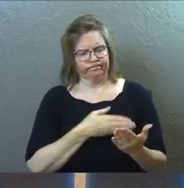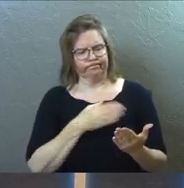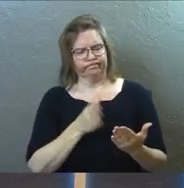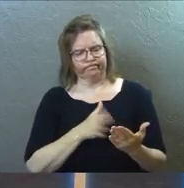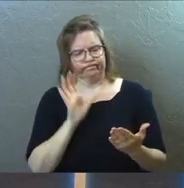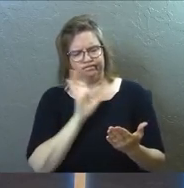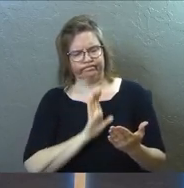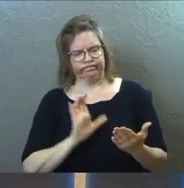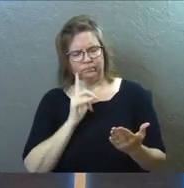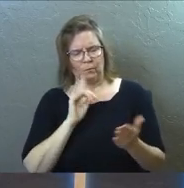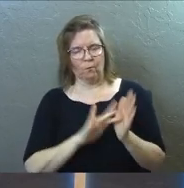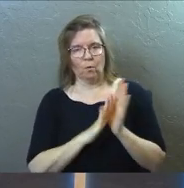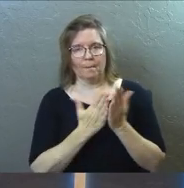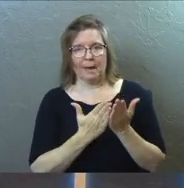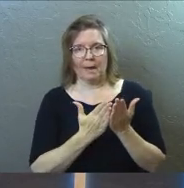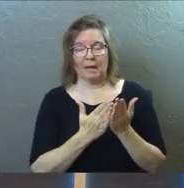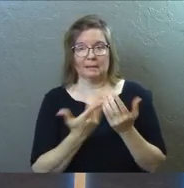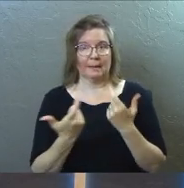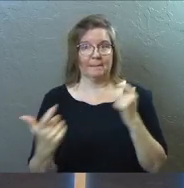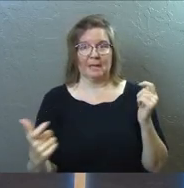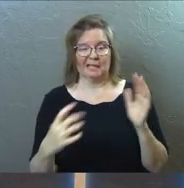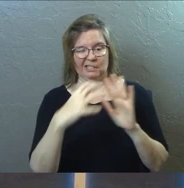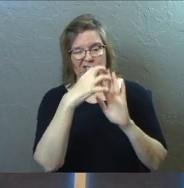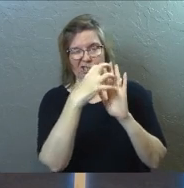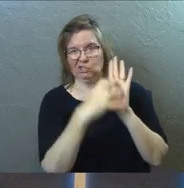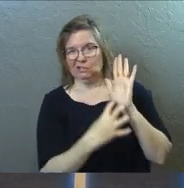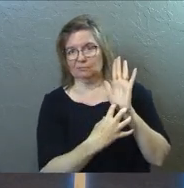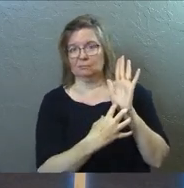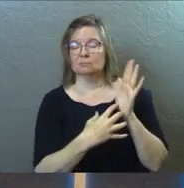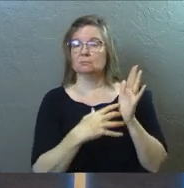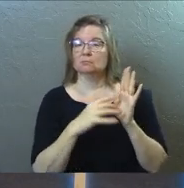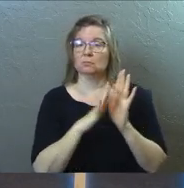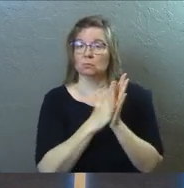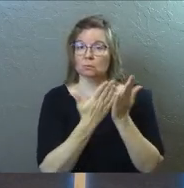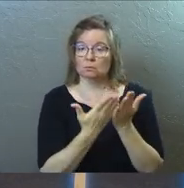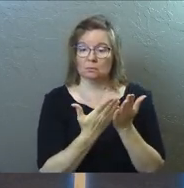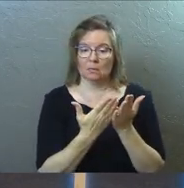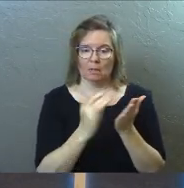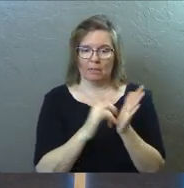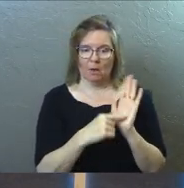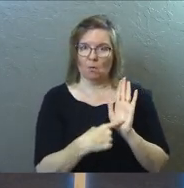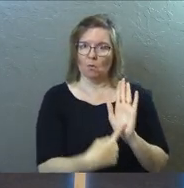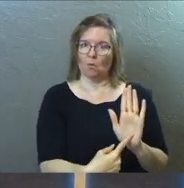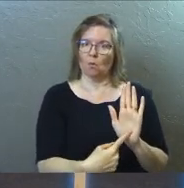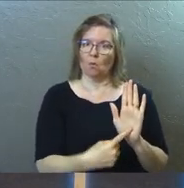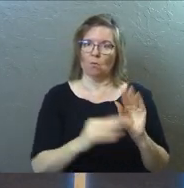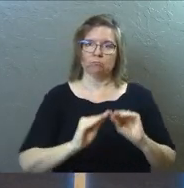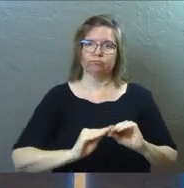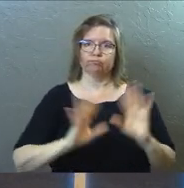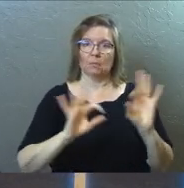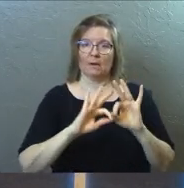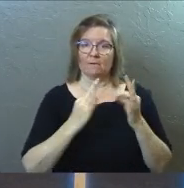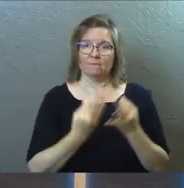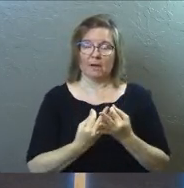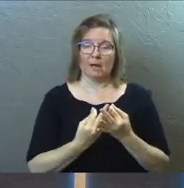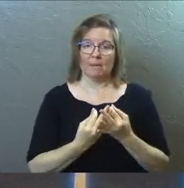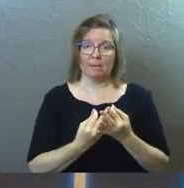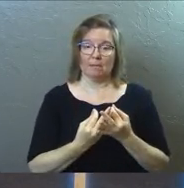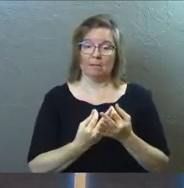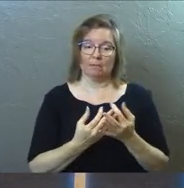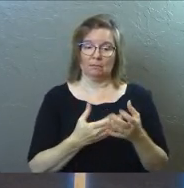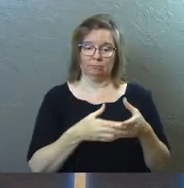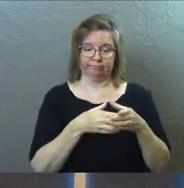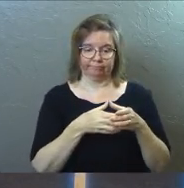for a passage of scripture, just a big old meaty passage of scripture that would show us a family in the